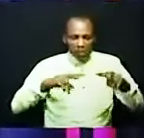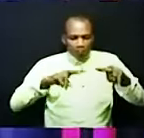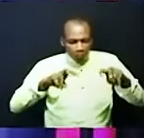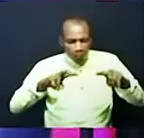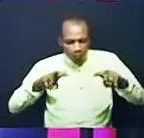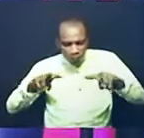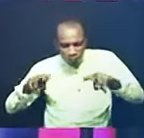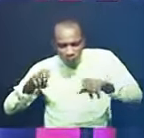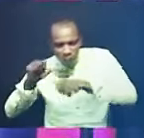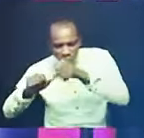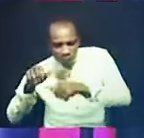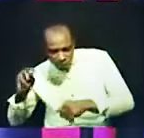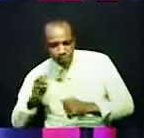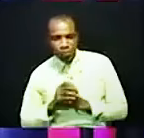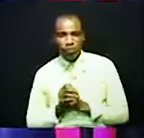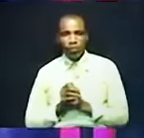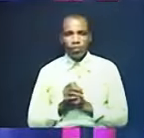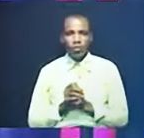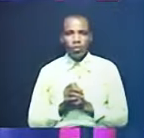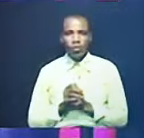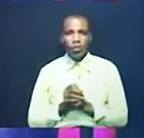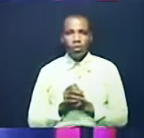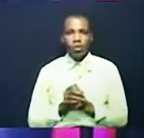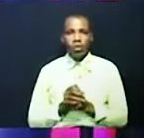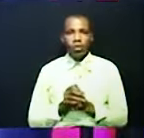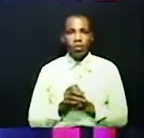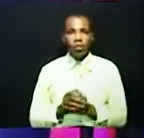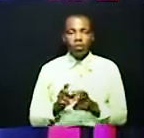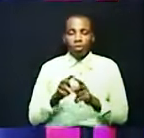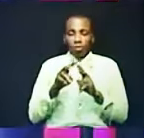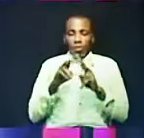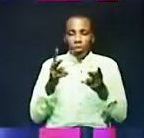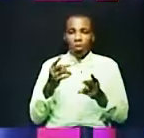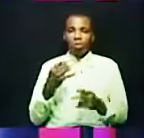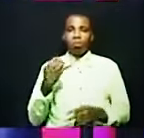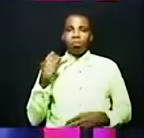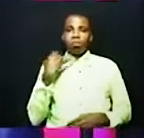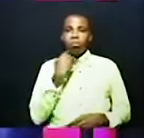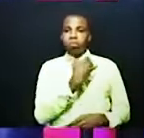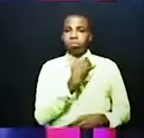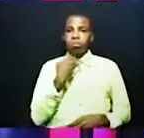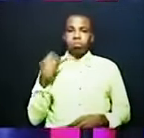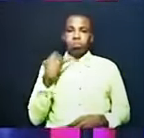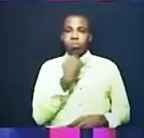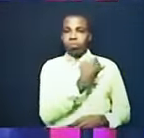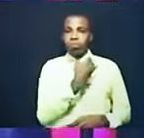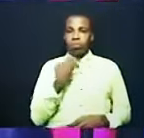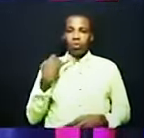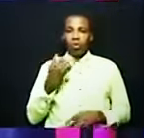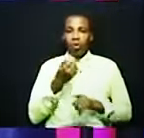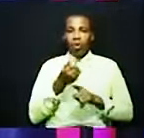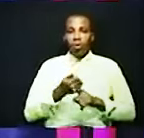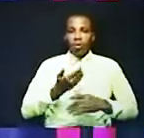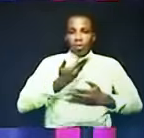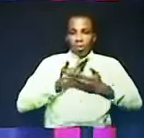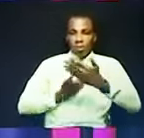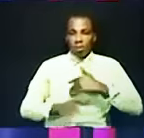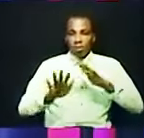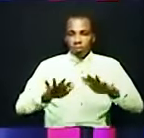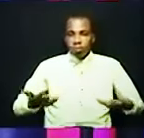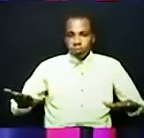Then, so Jonathan Edwards' godly legacy includes